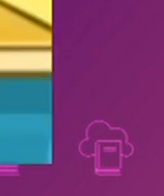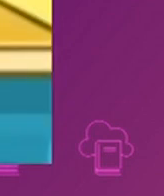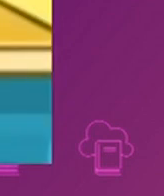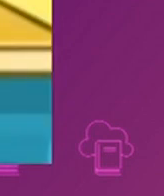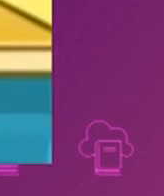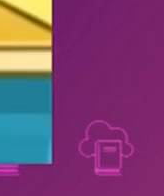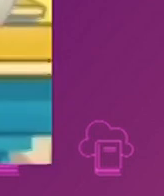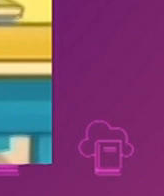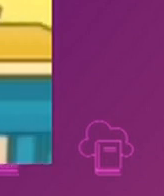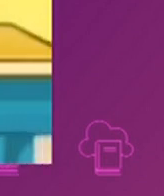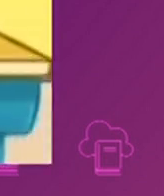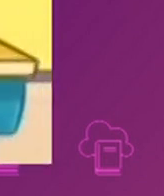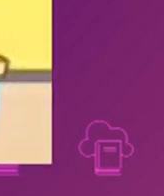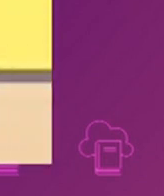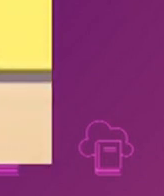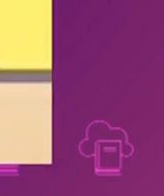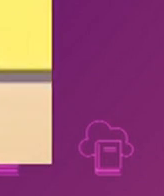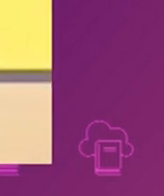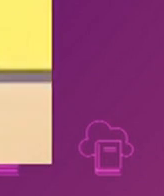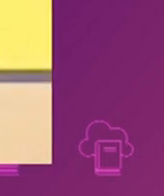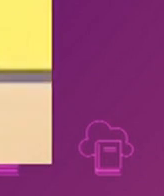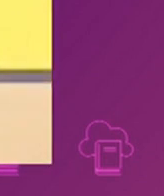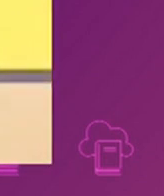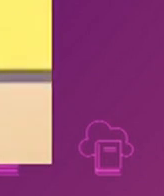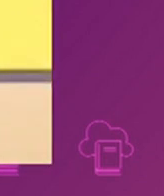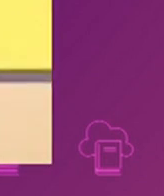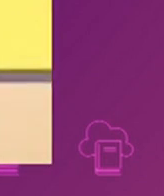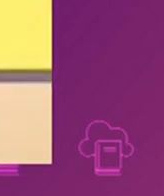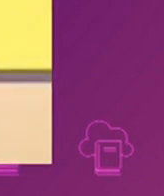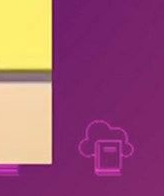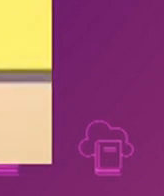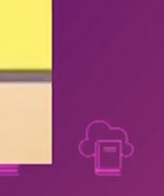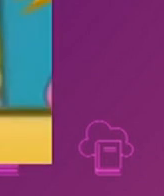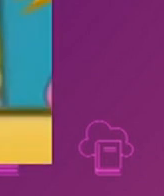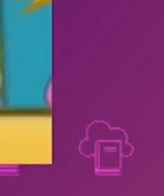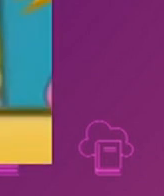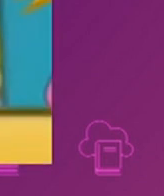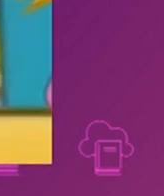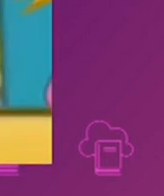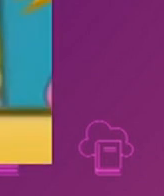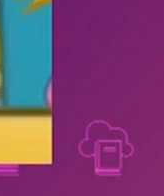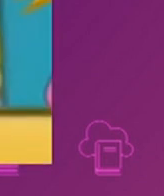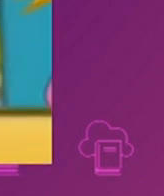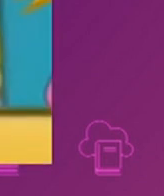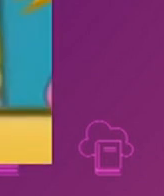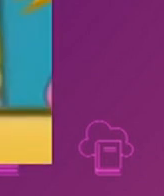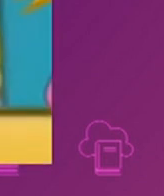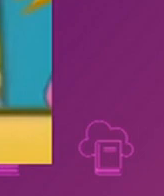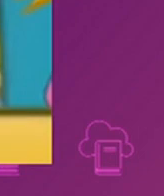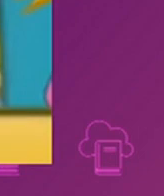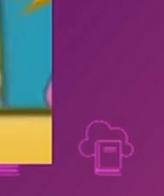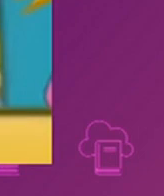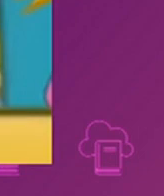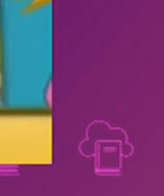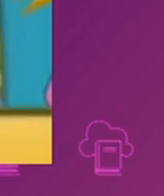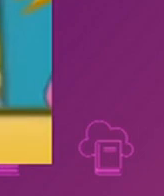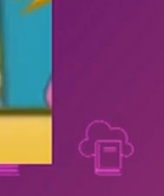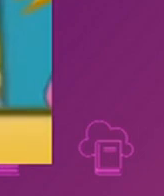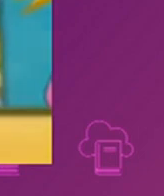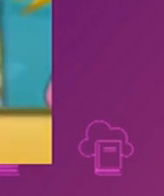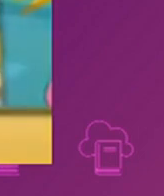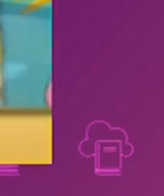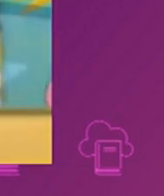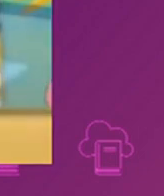too. Oh. What about you, Daisy? I don't like painting, but I like